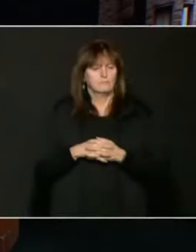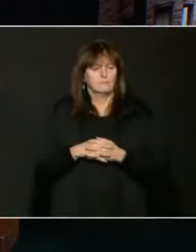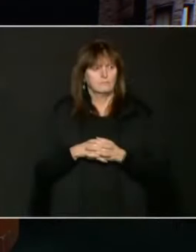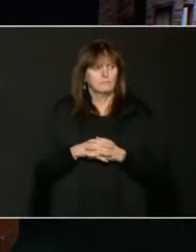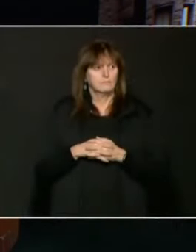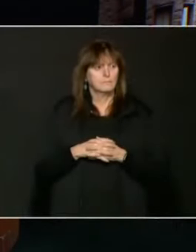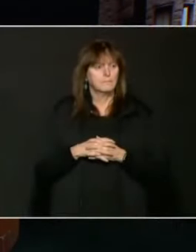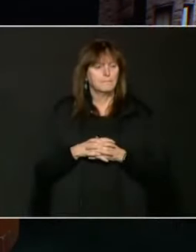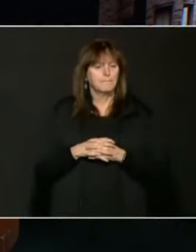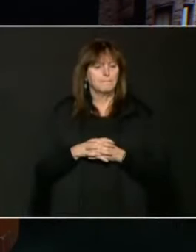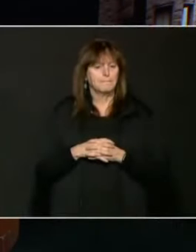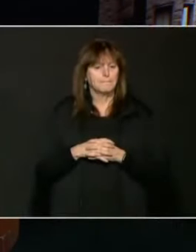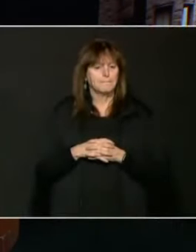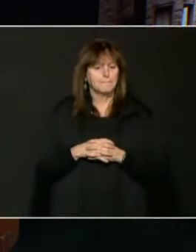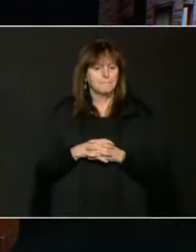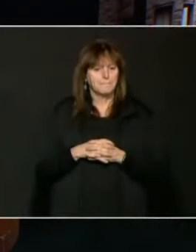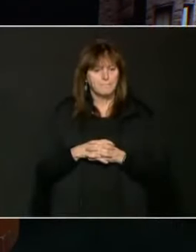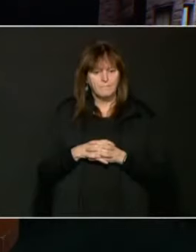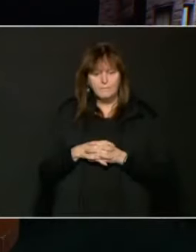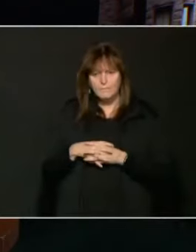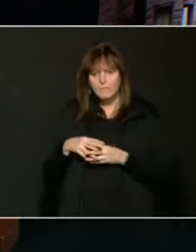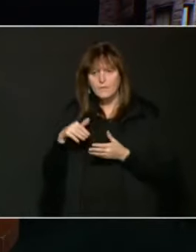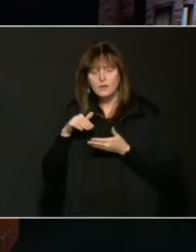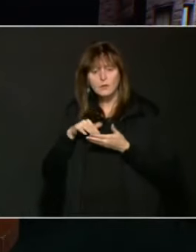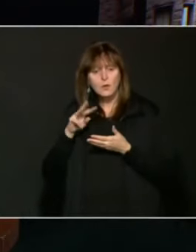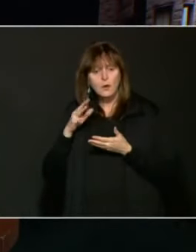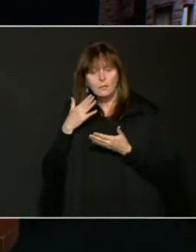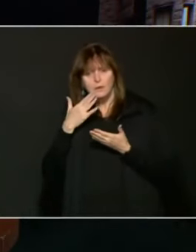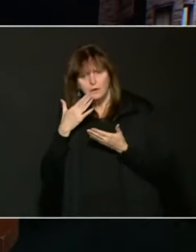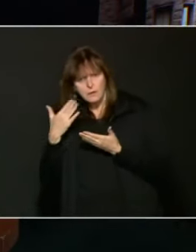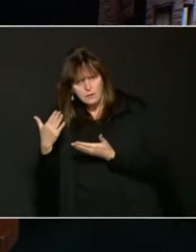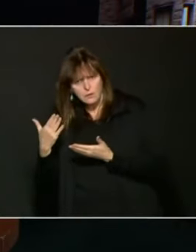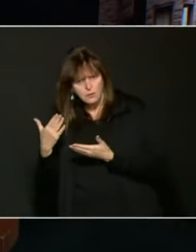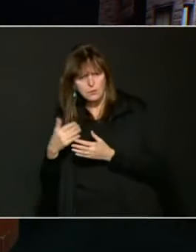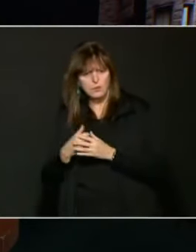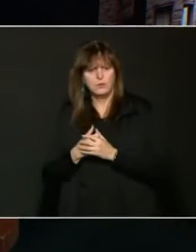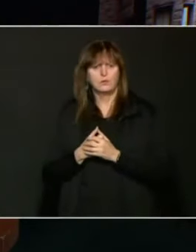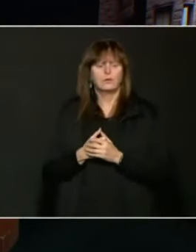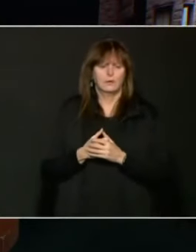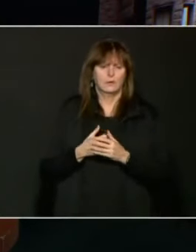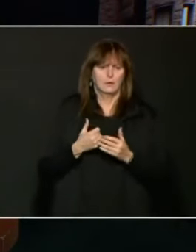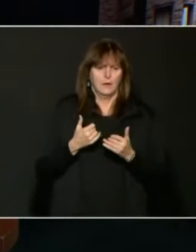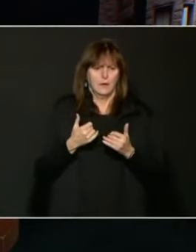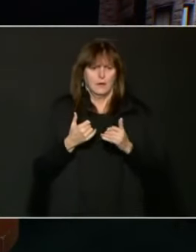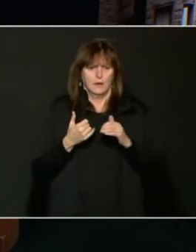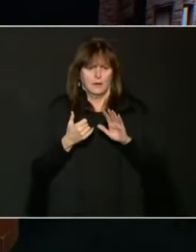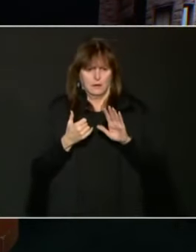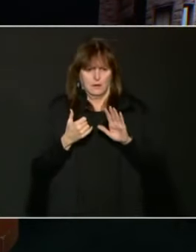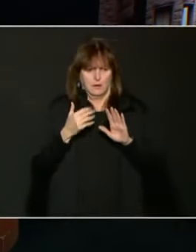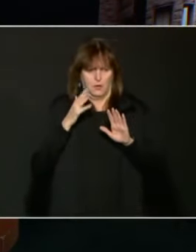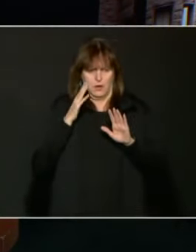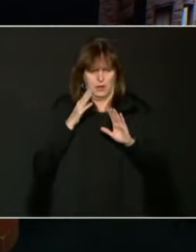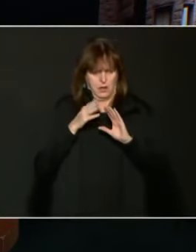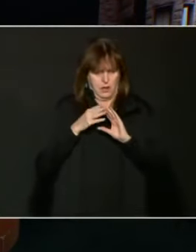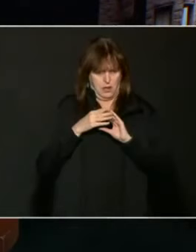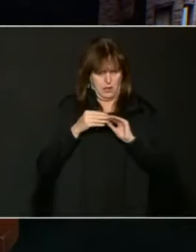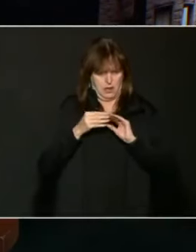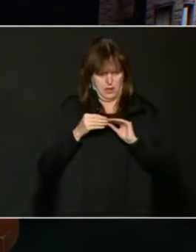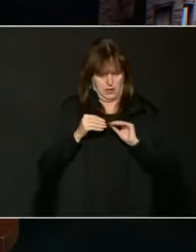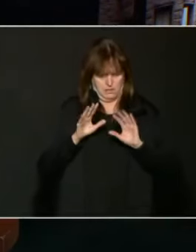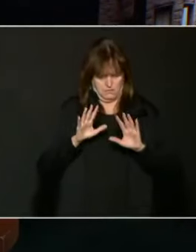Okay, well, thank you. And I'll have some comments to follow up on Dr. Brown's presentation. And as always,